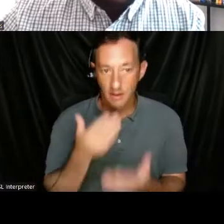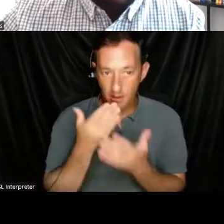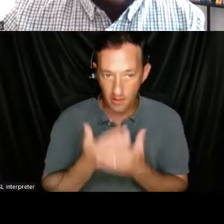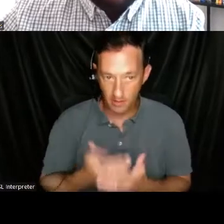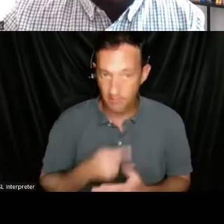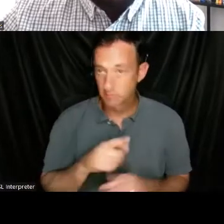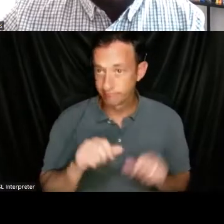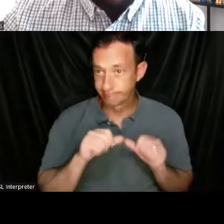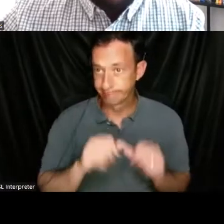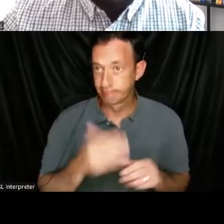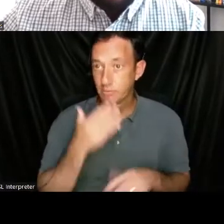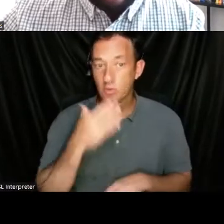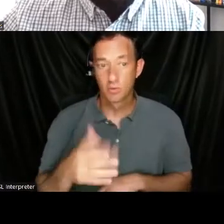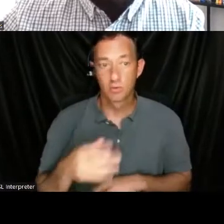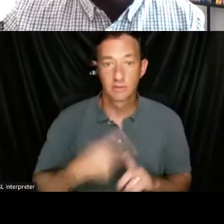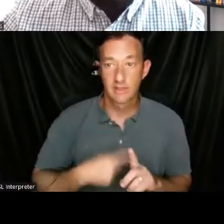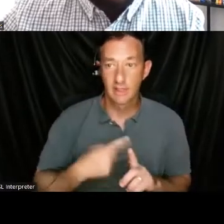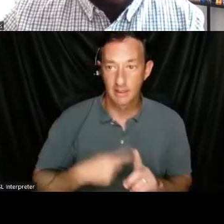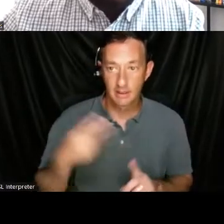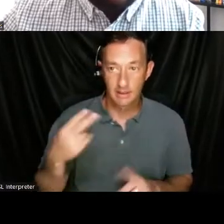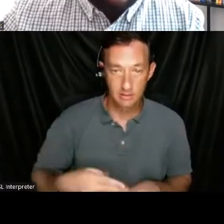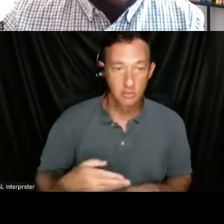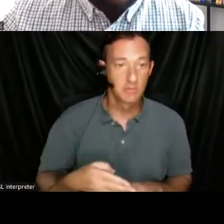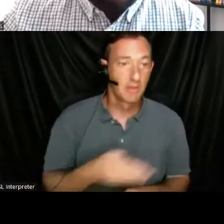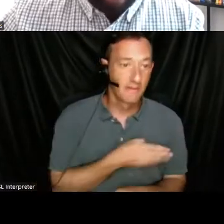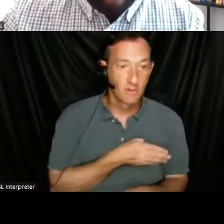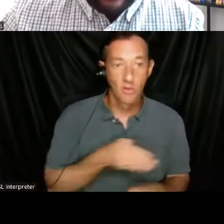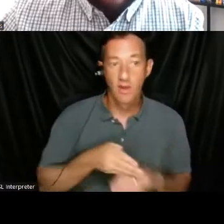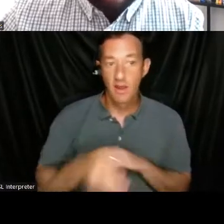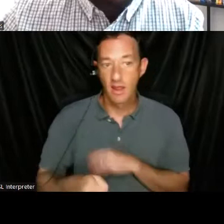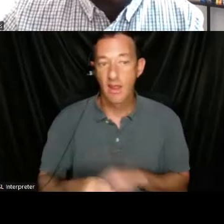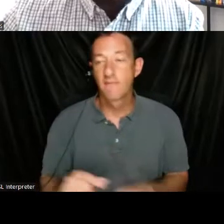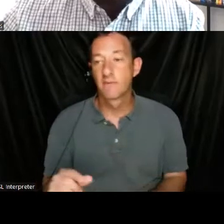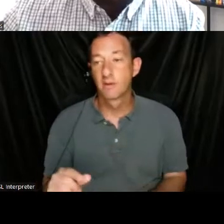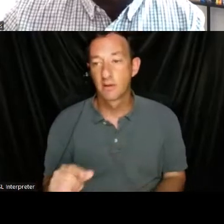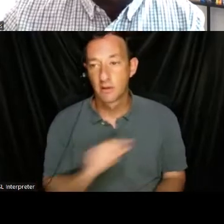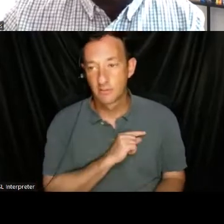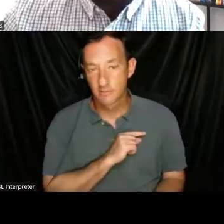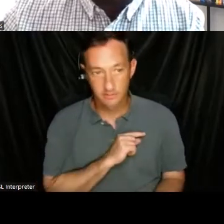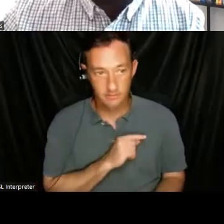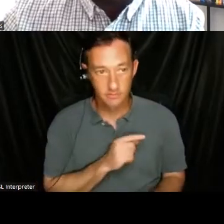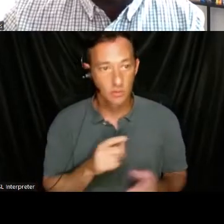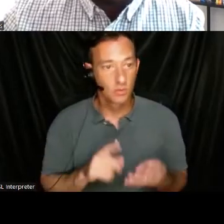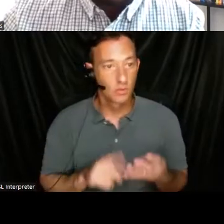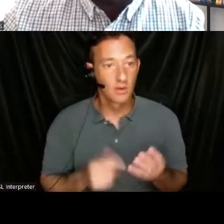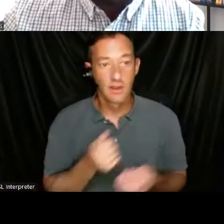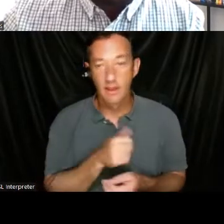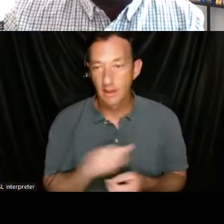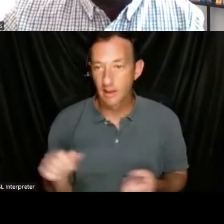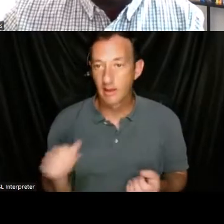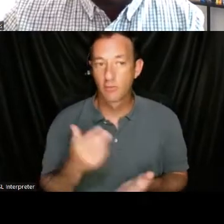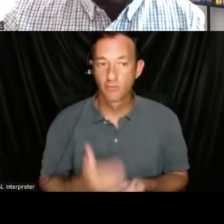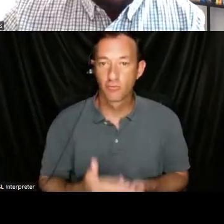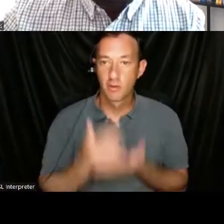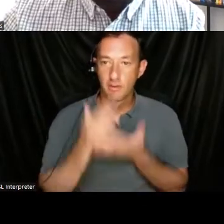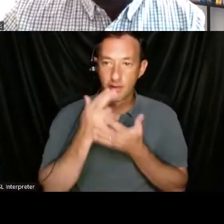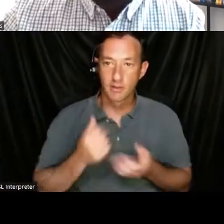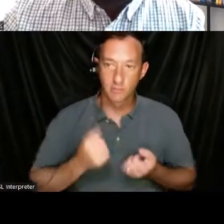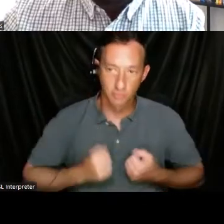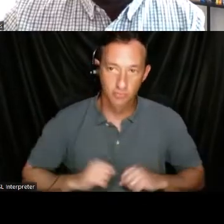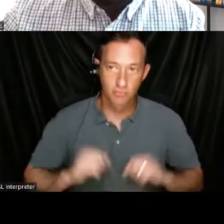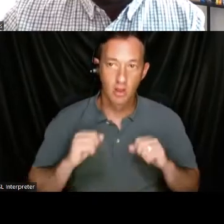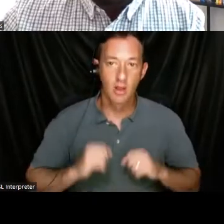a good tenant history before and or after the conviction of conduct or any evidence of rehabilitation efforts.